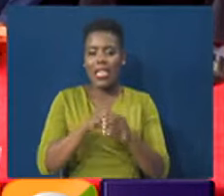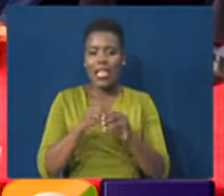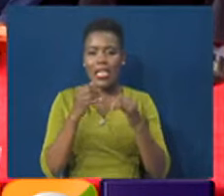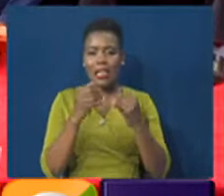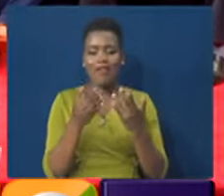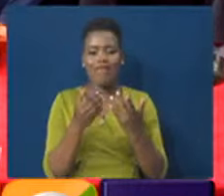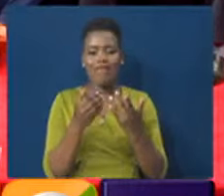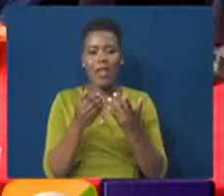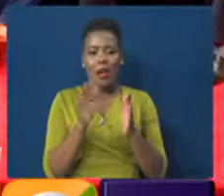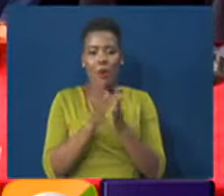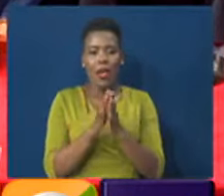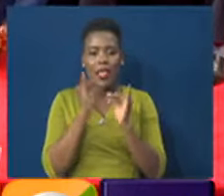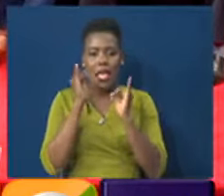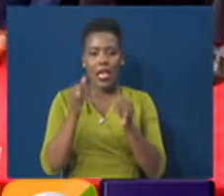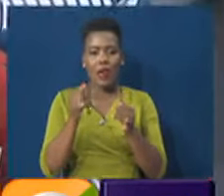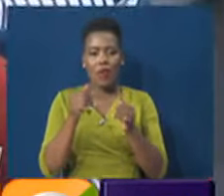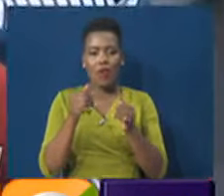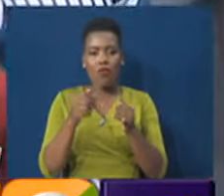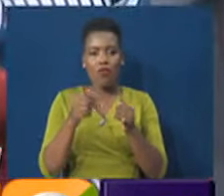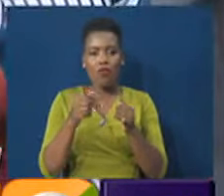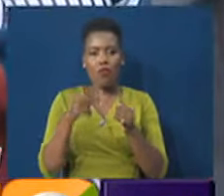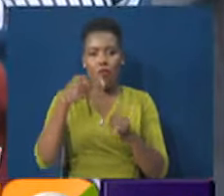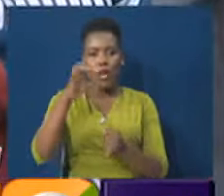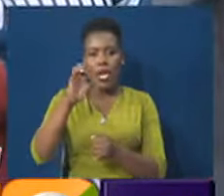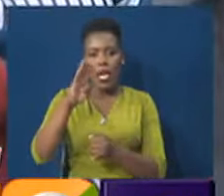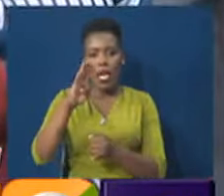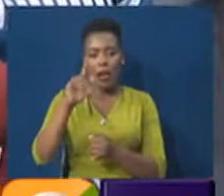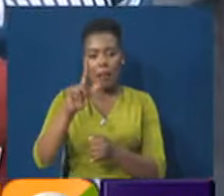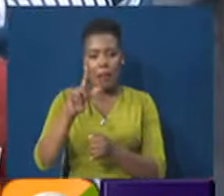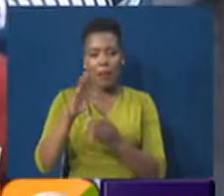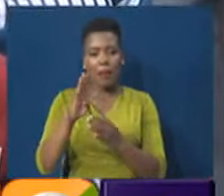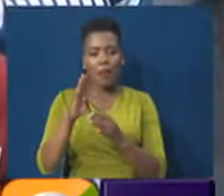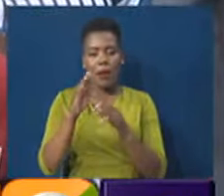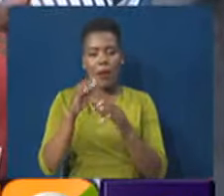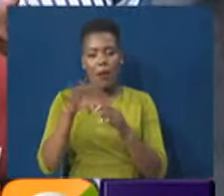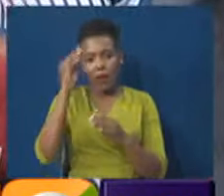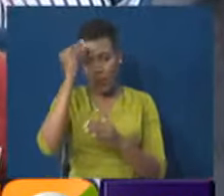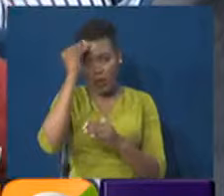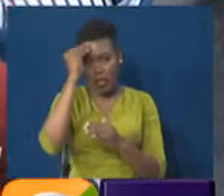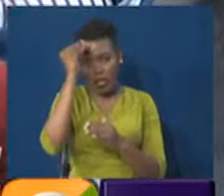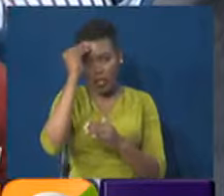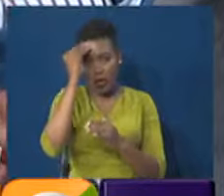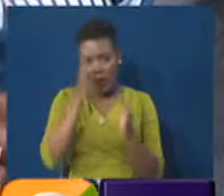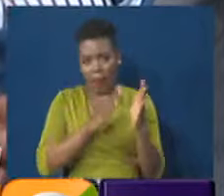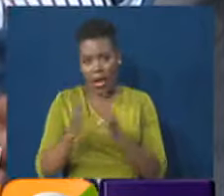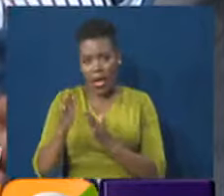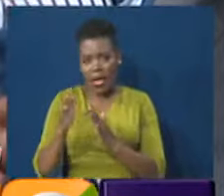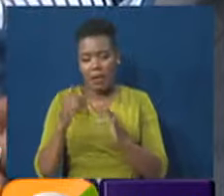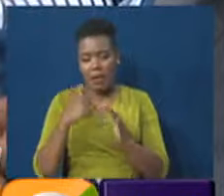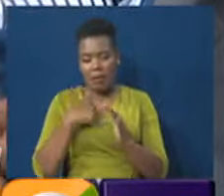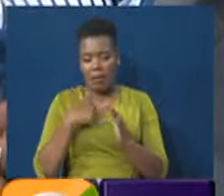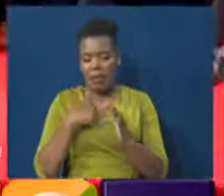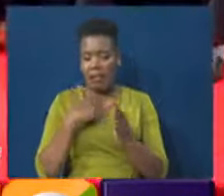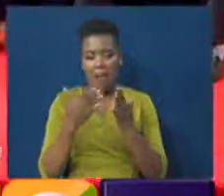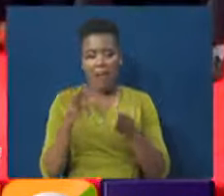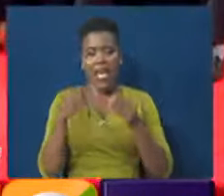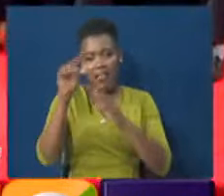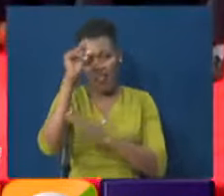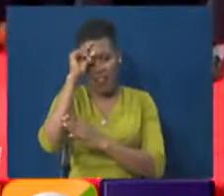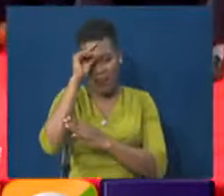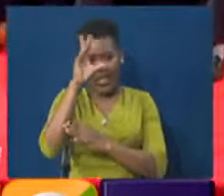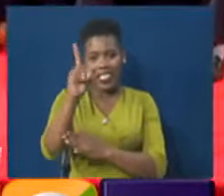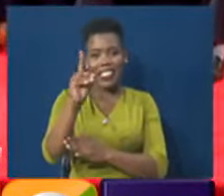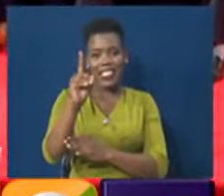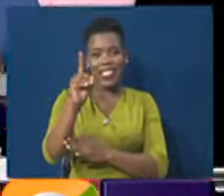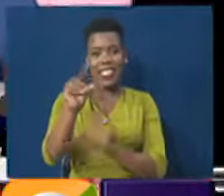the new higher education guidelines, we would keep it at a D. Okay. Yeah. All right, let's cross